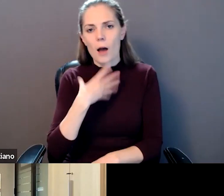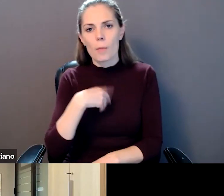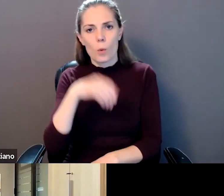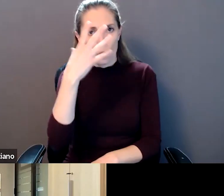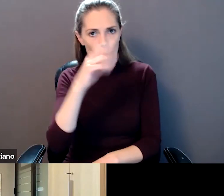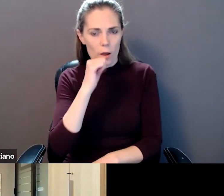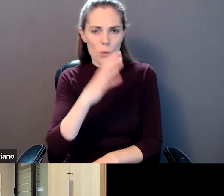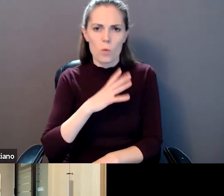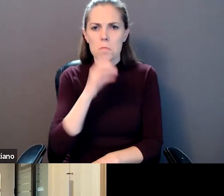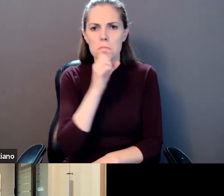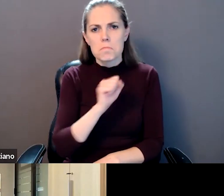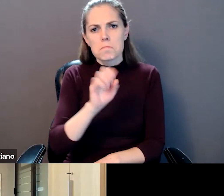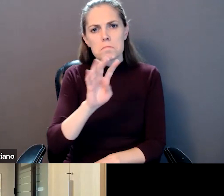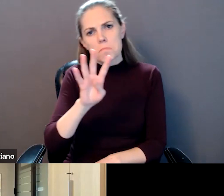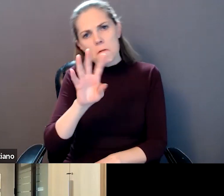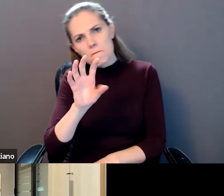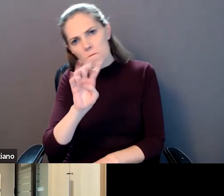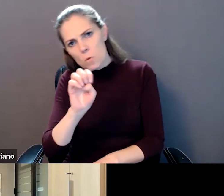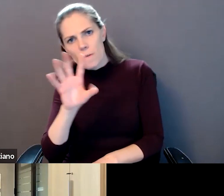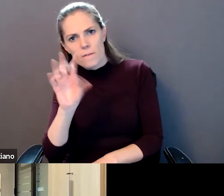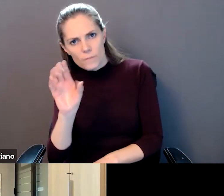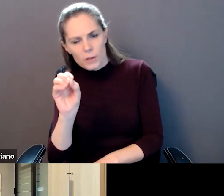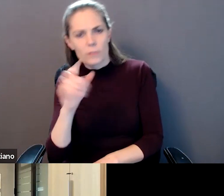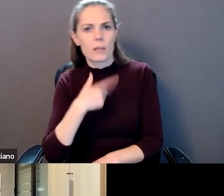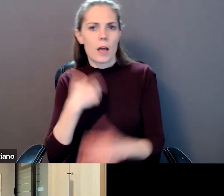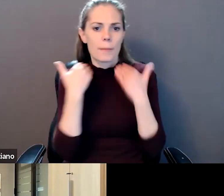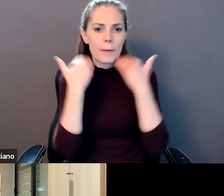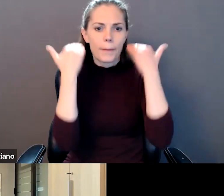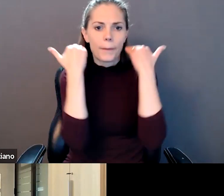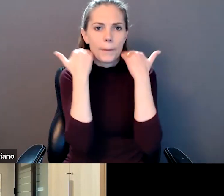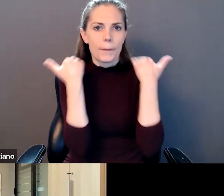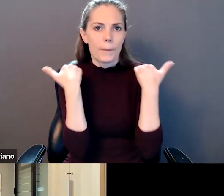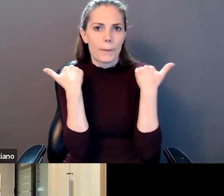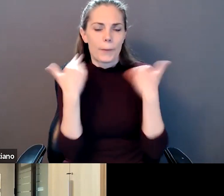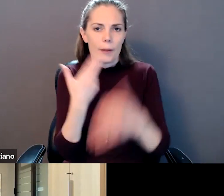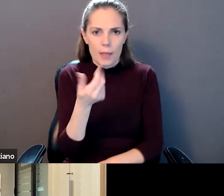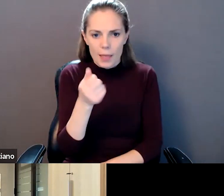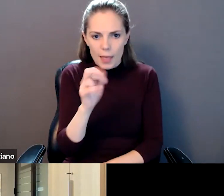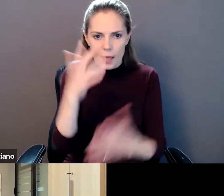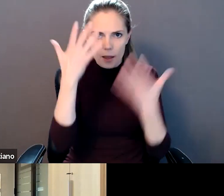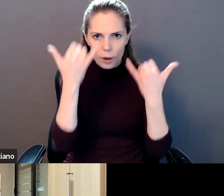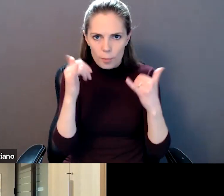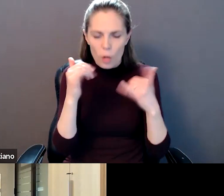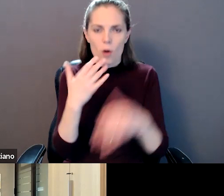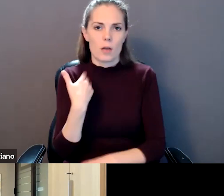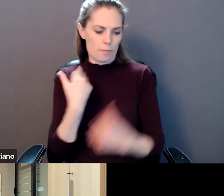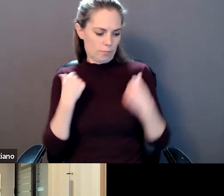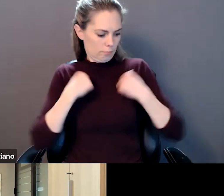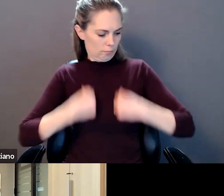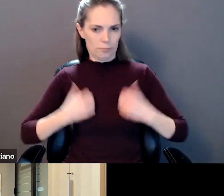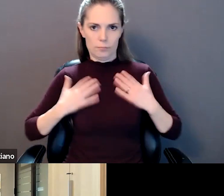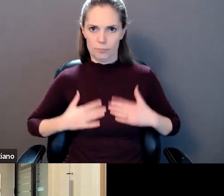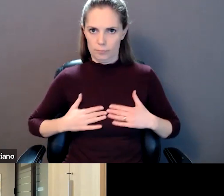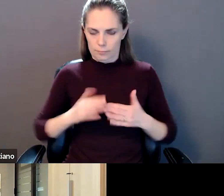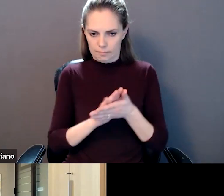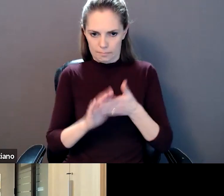and a black shirt and a black and white patterned blazer today. And I do want to start by respectfully acknowledging that I'm joining today's session from Ottawa, which